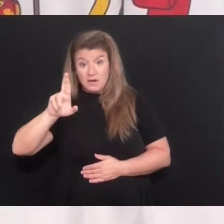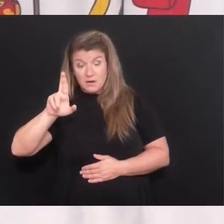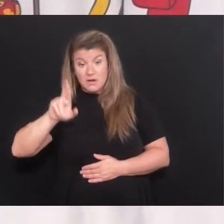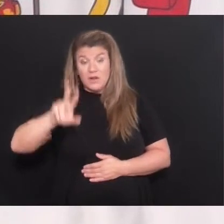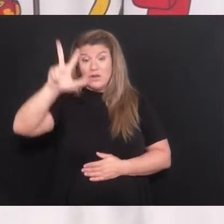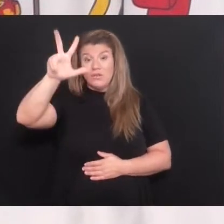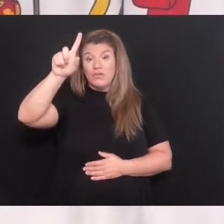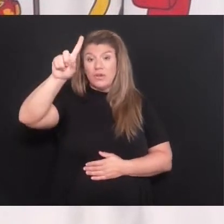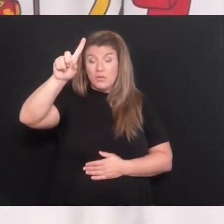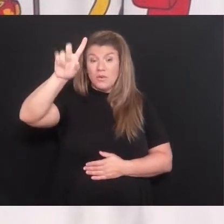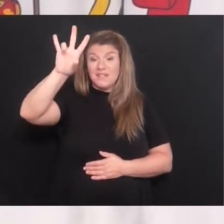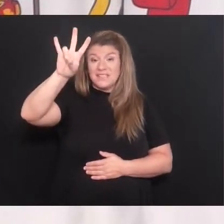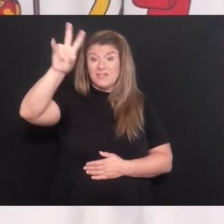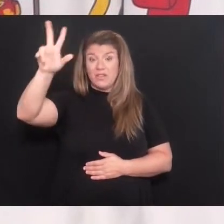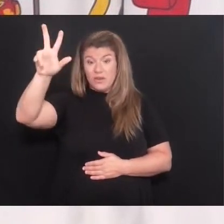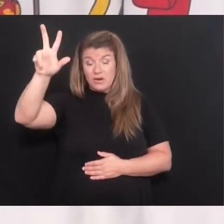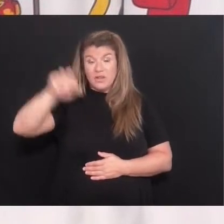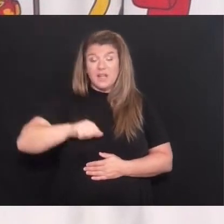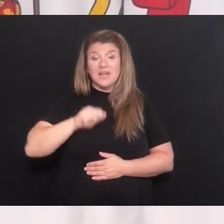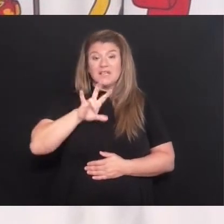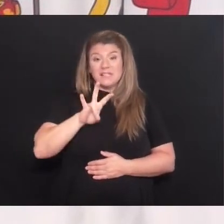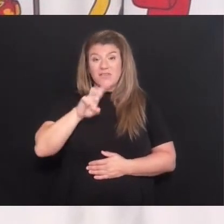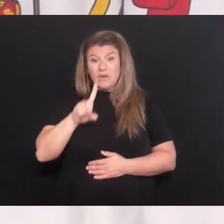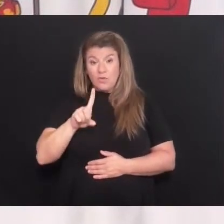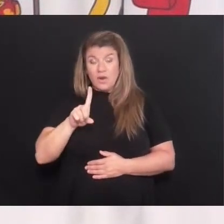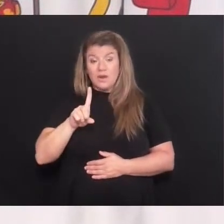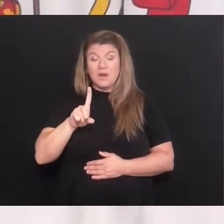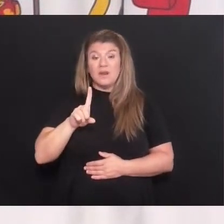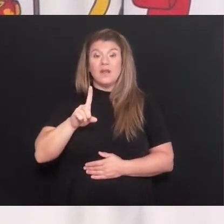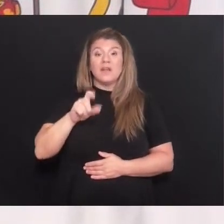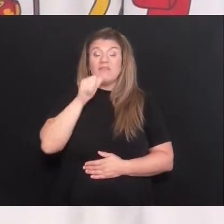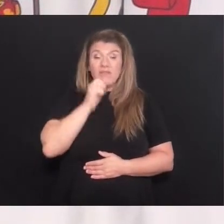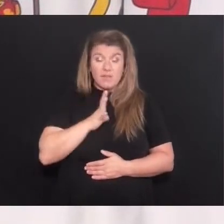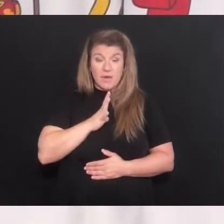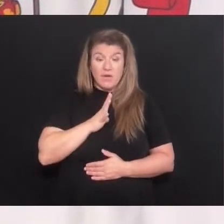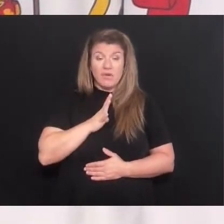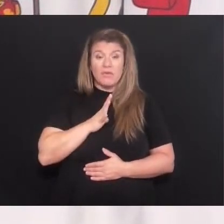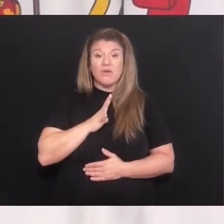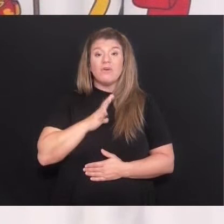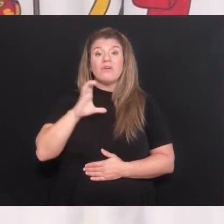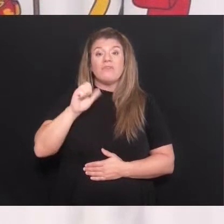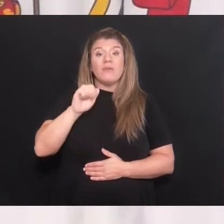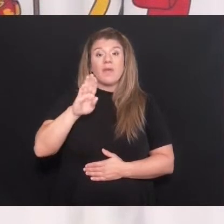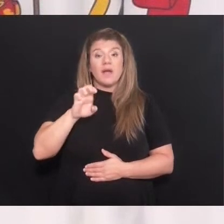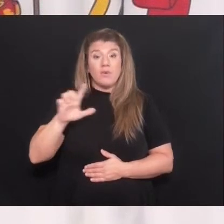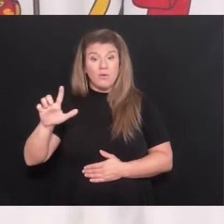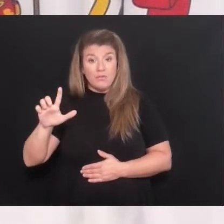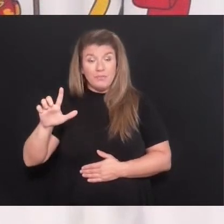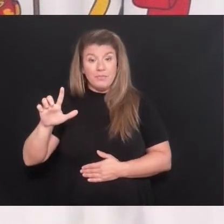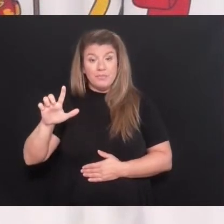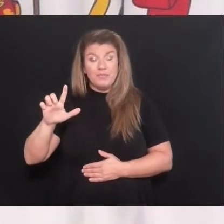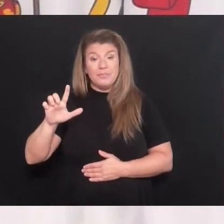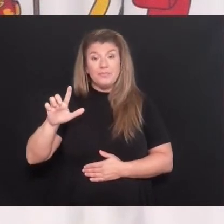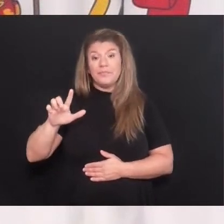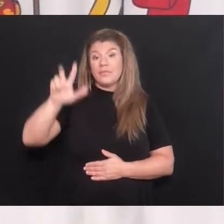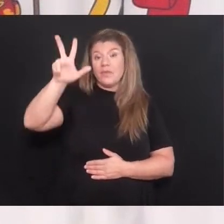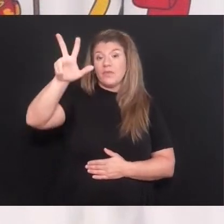The 3,173rd death, a 71-year-old female from Cabell County.